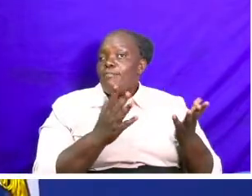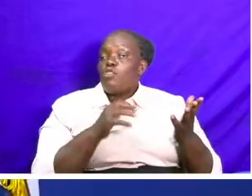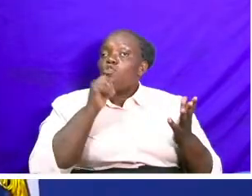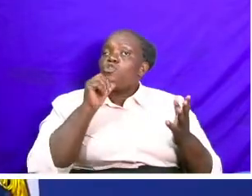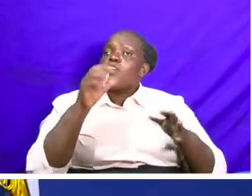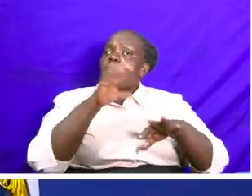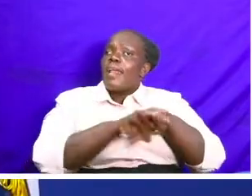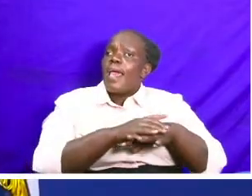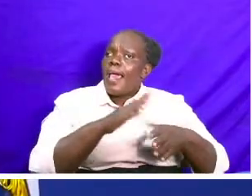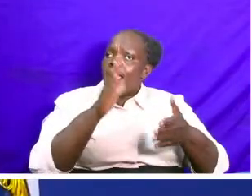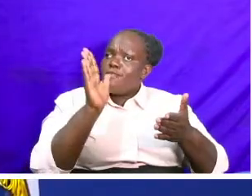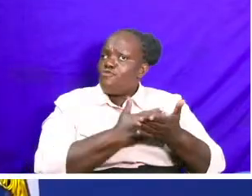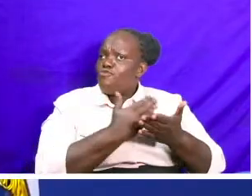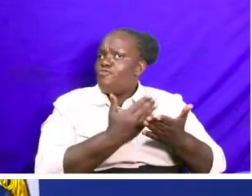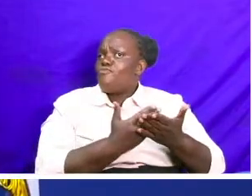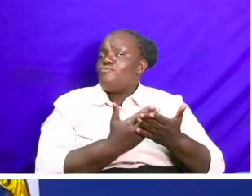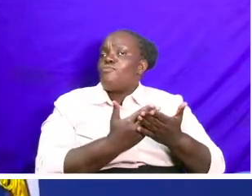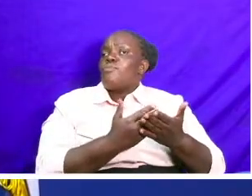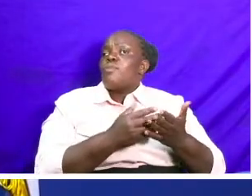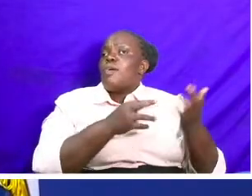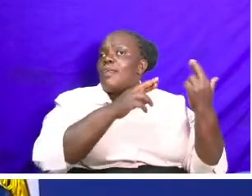not take away culpability or liability.